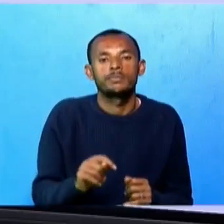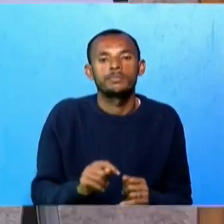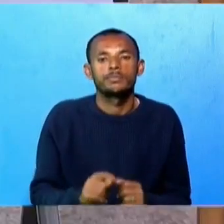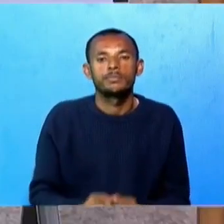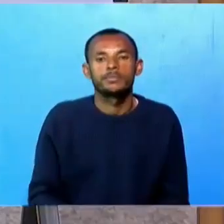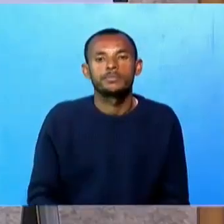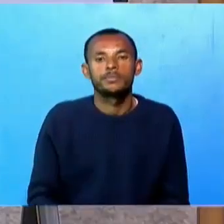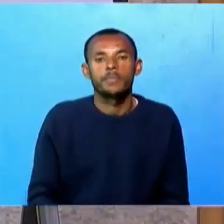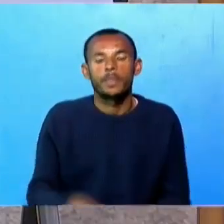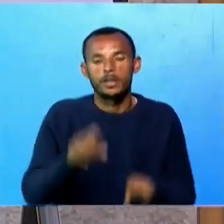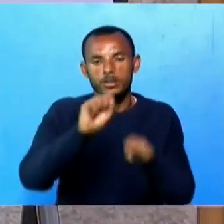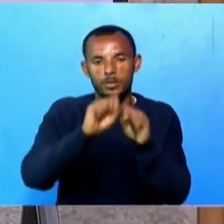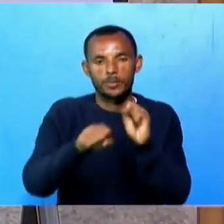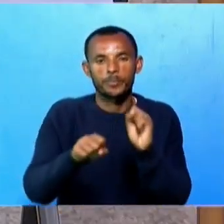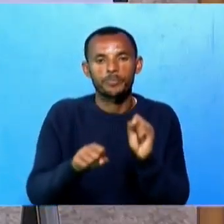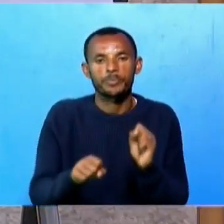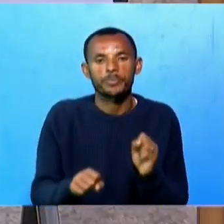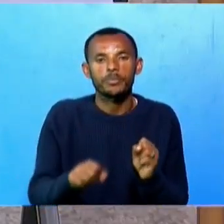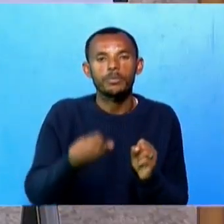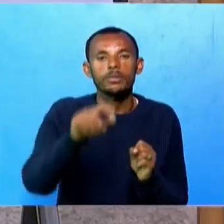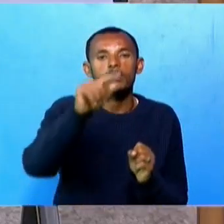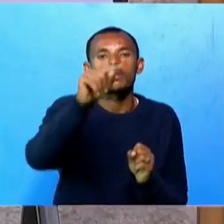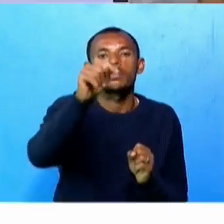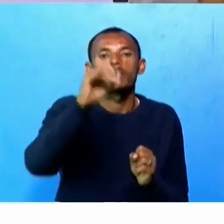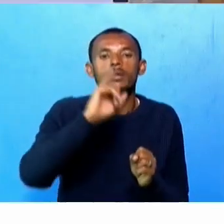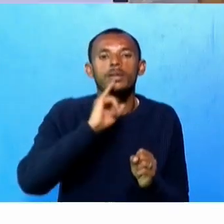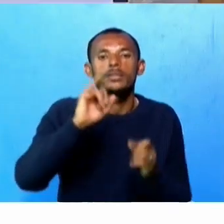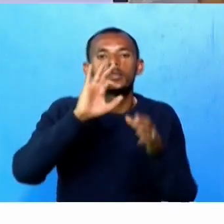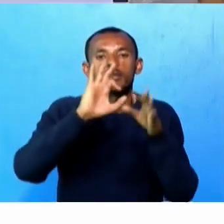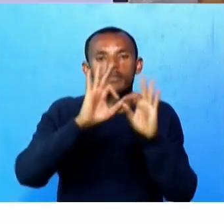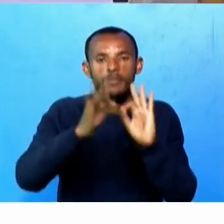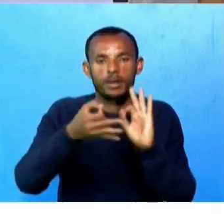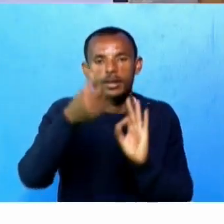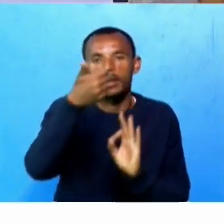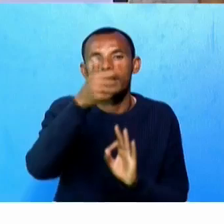parameter. So T is defined as